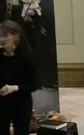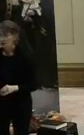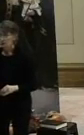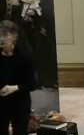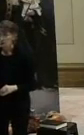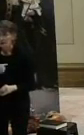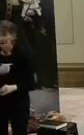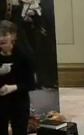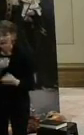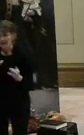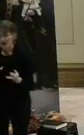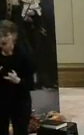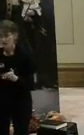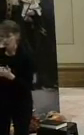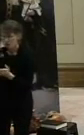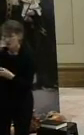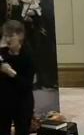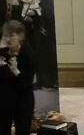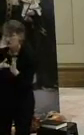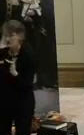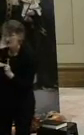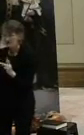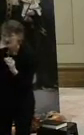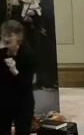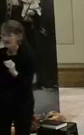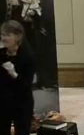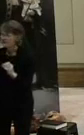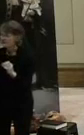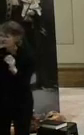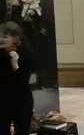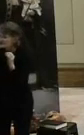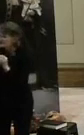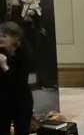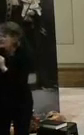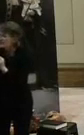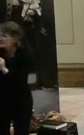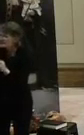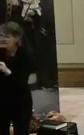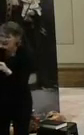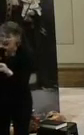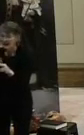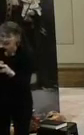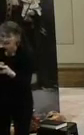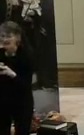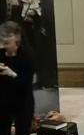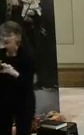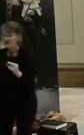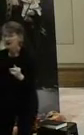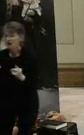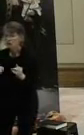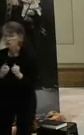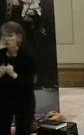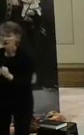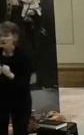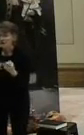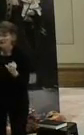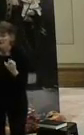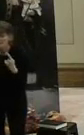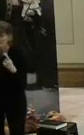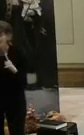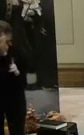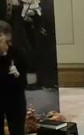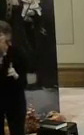in his name, and we are to sanctify ourselves and each other. And so together, let's profess